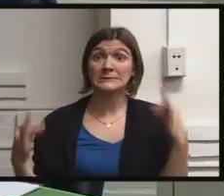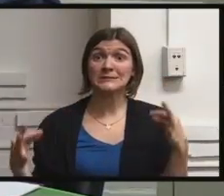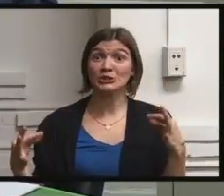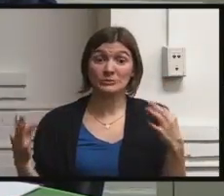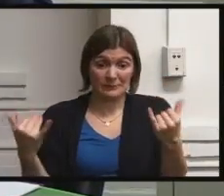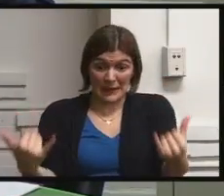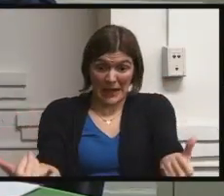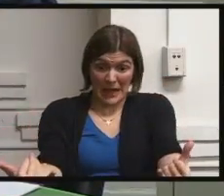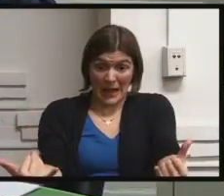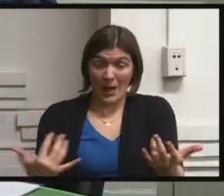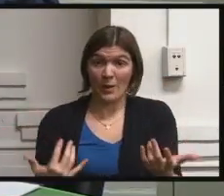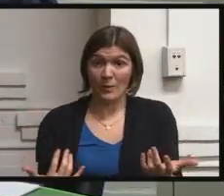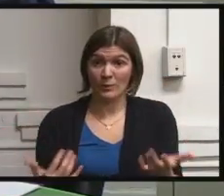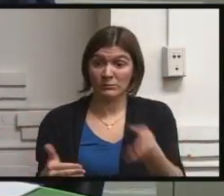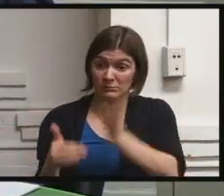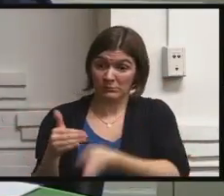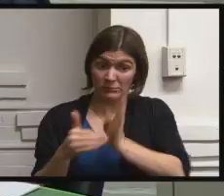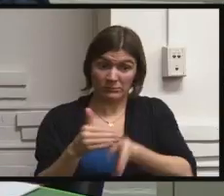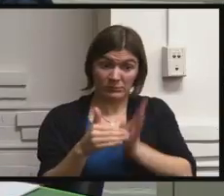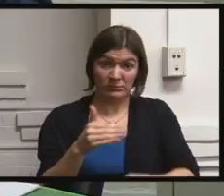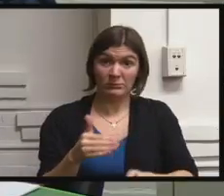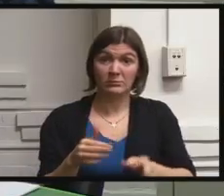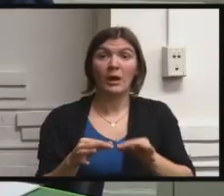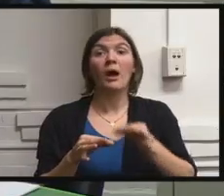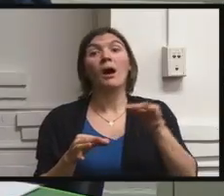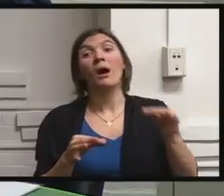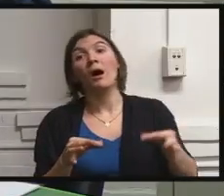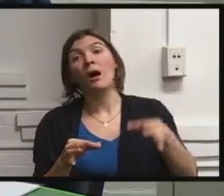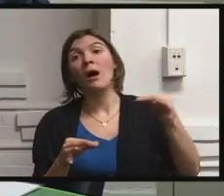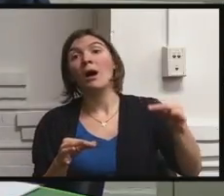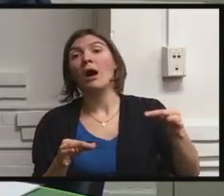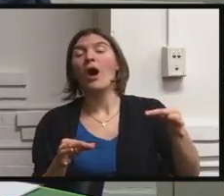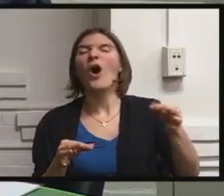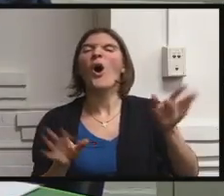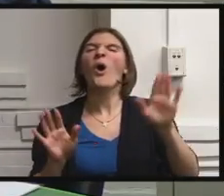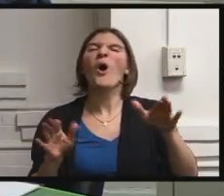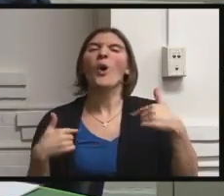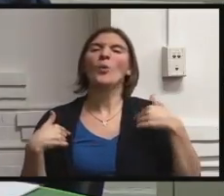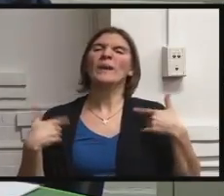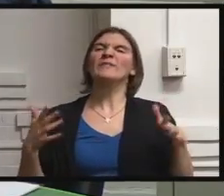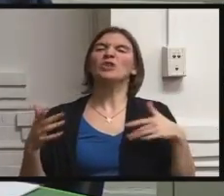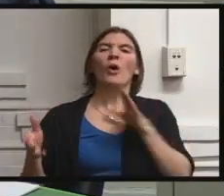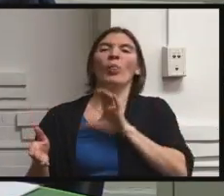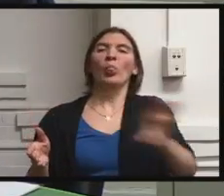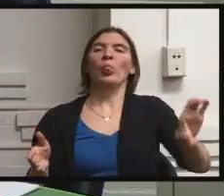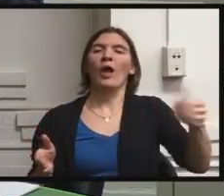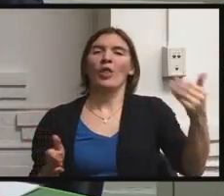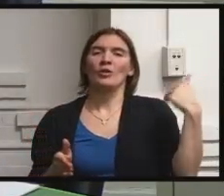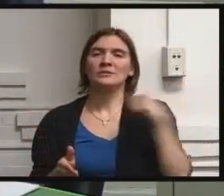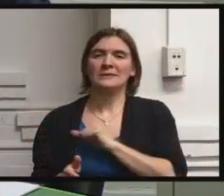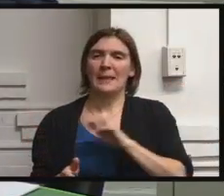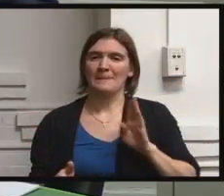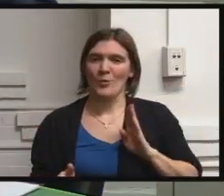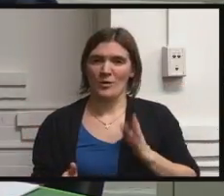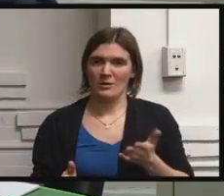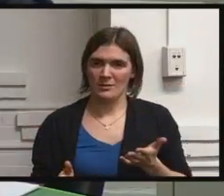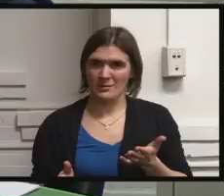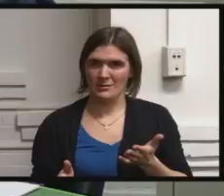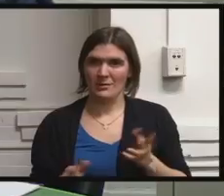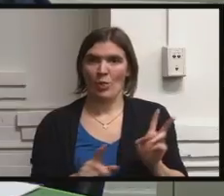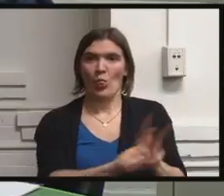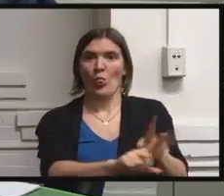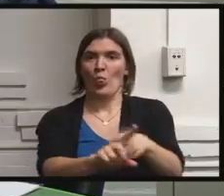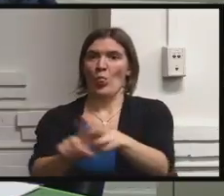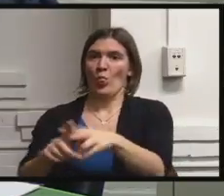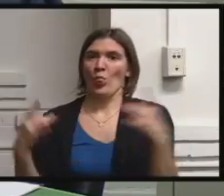it and to not put it onto other boards or other, you know, future residents